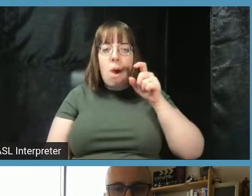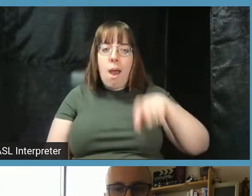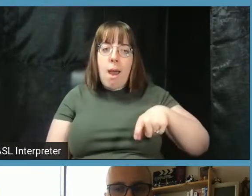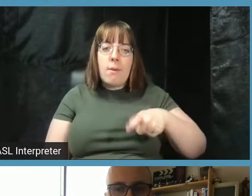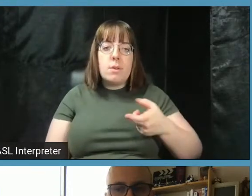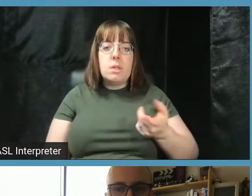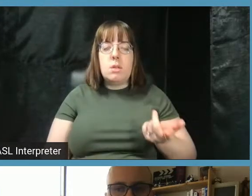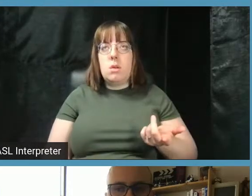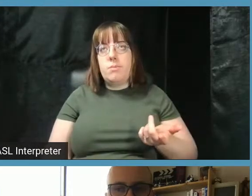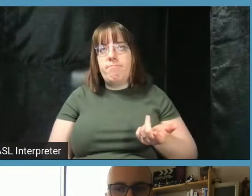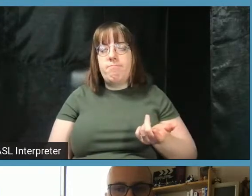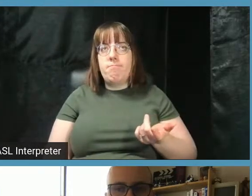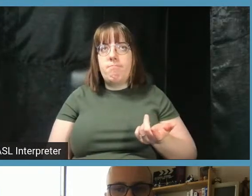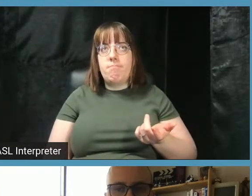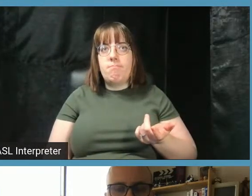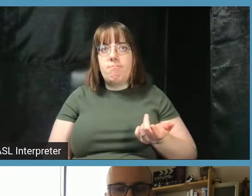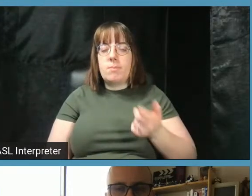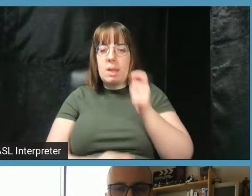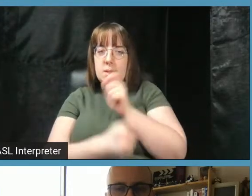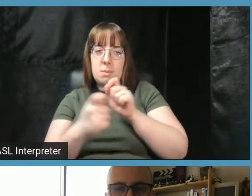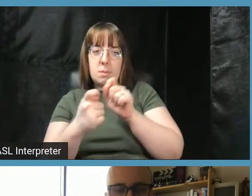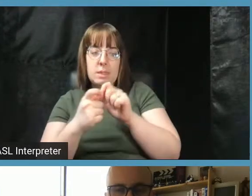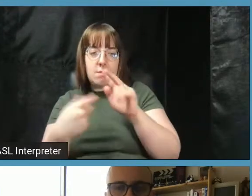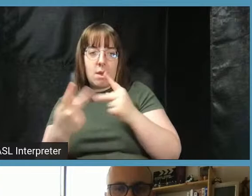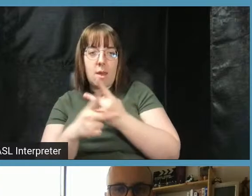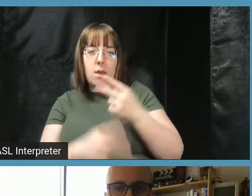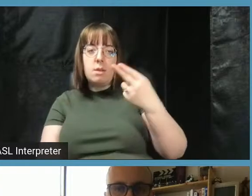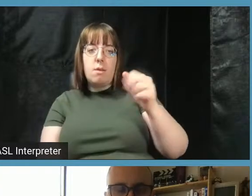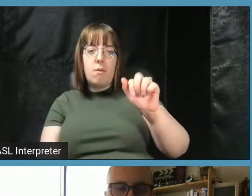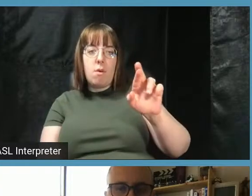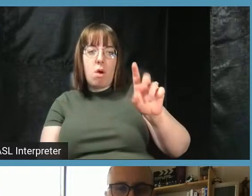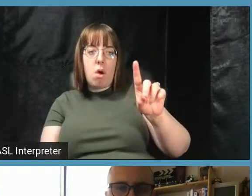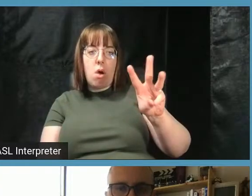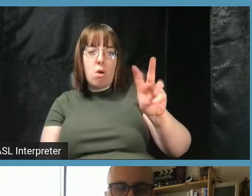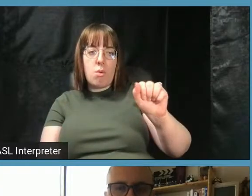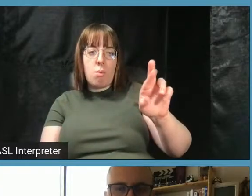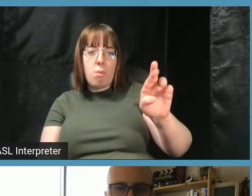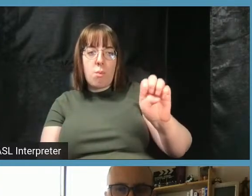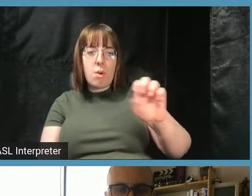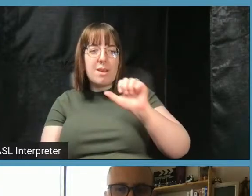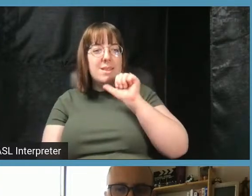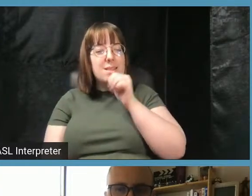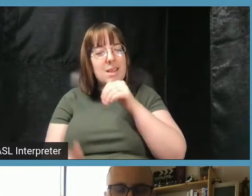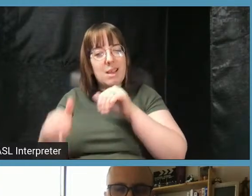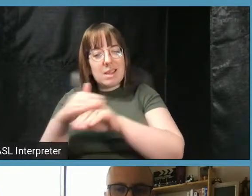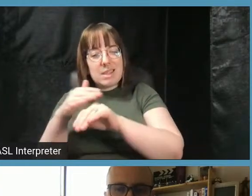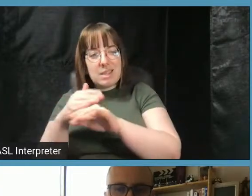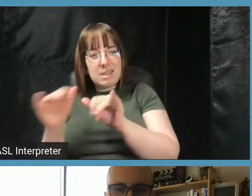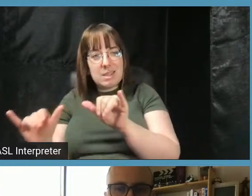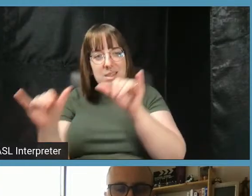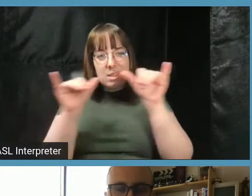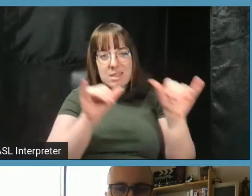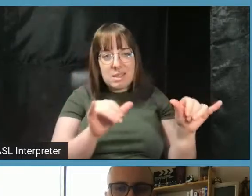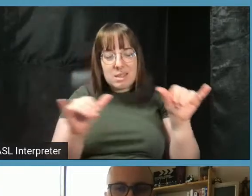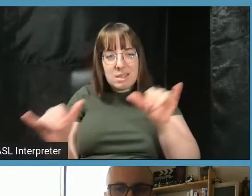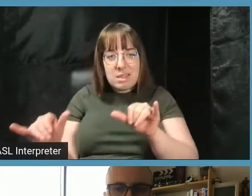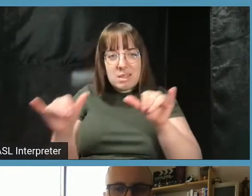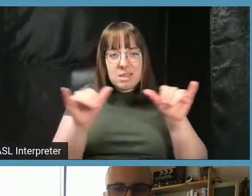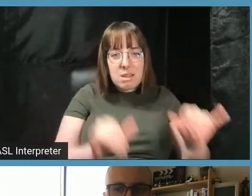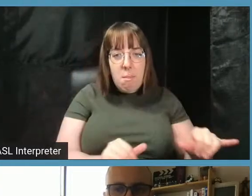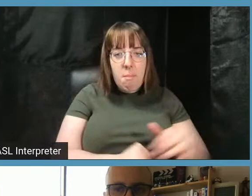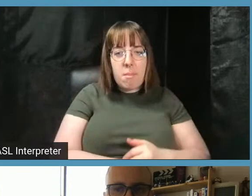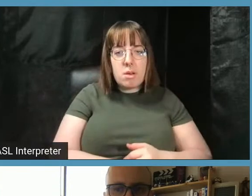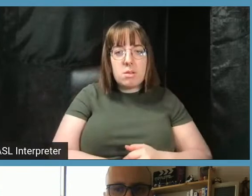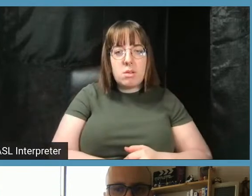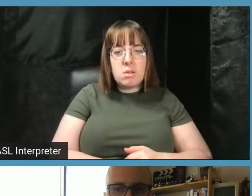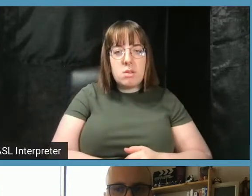then be using a specific piece of hardware that may not be as accessible, and you're able to display your content. If it's not able